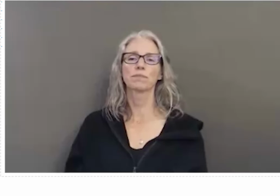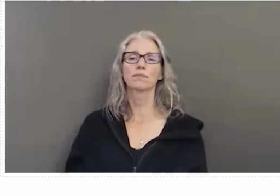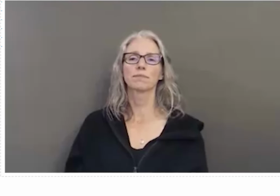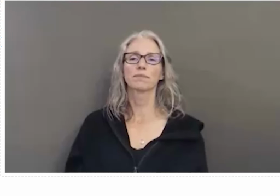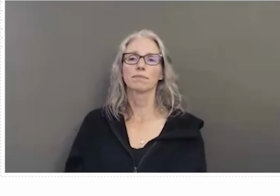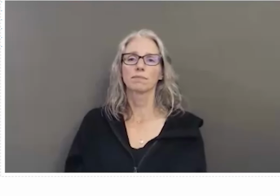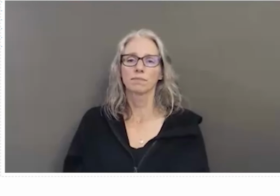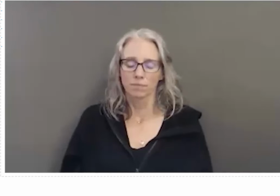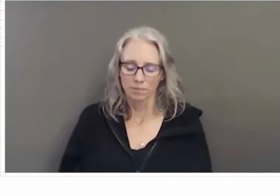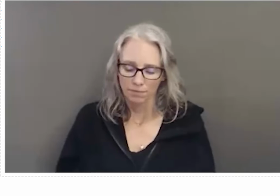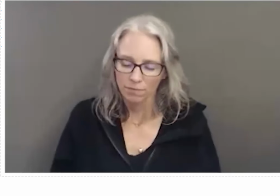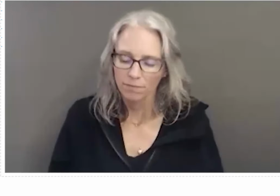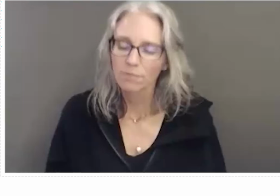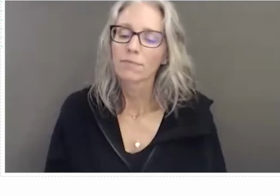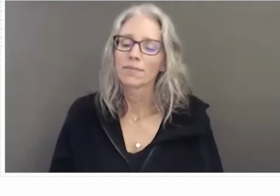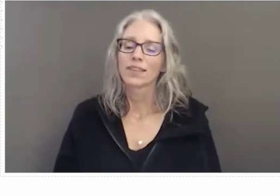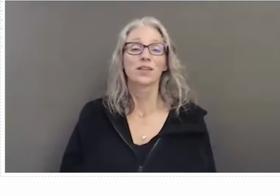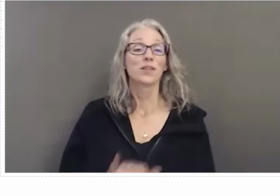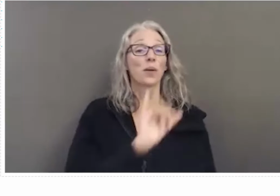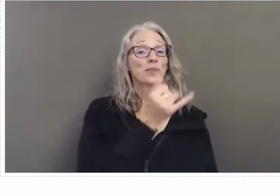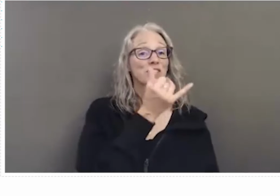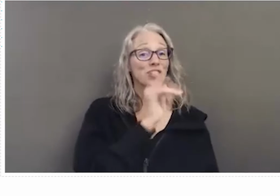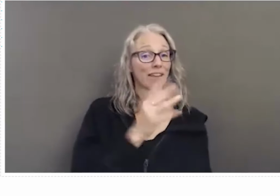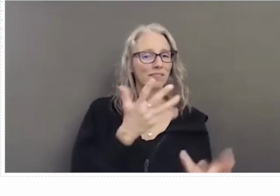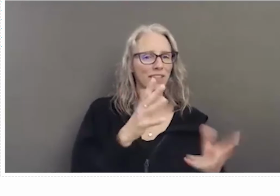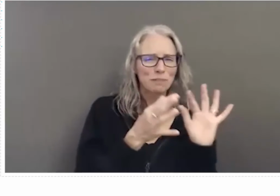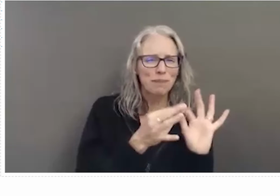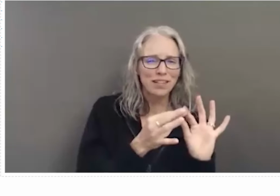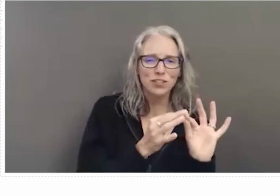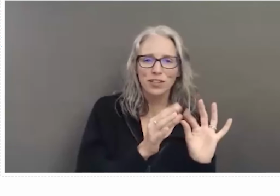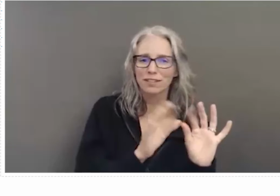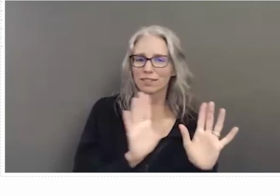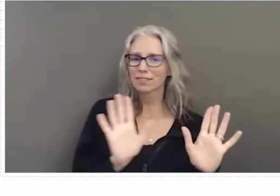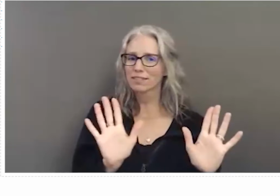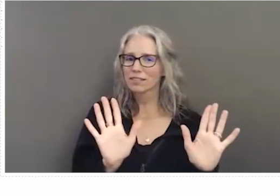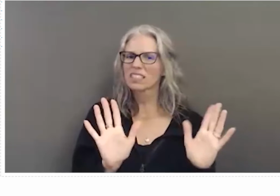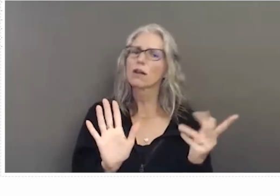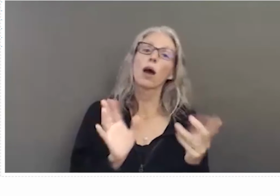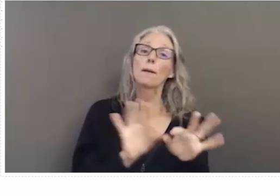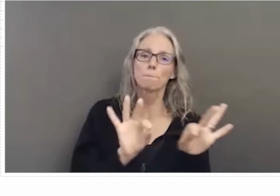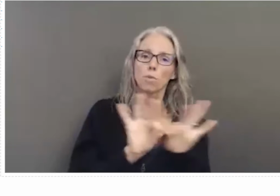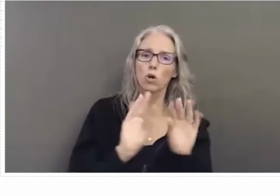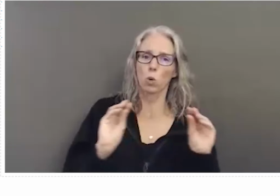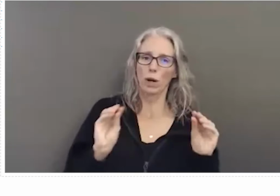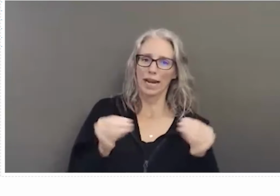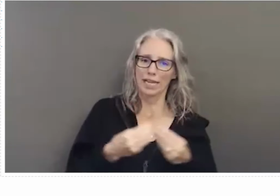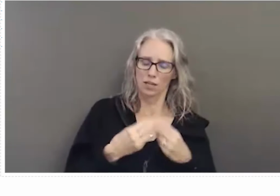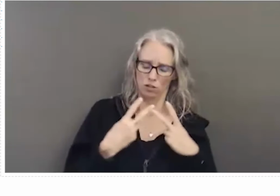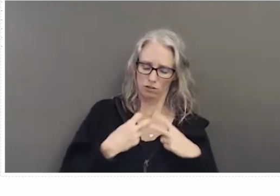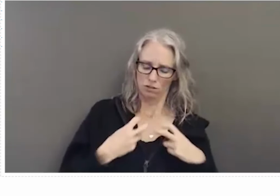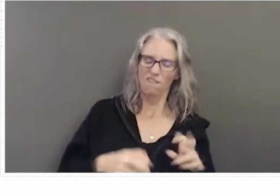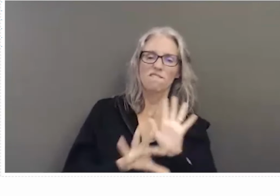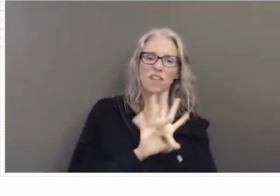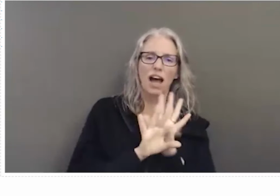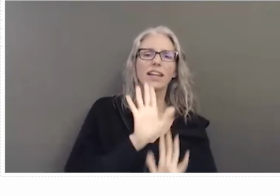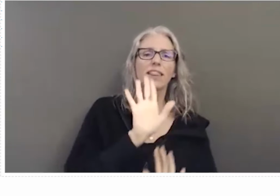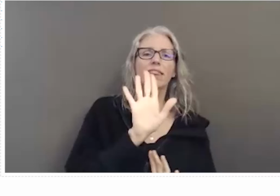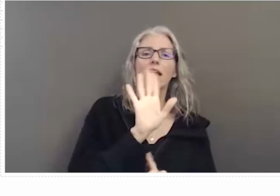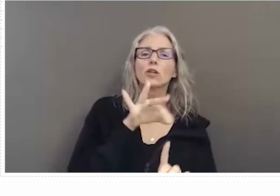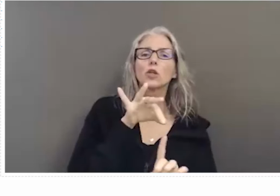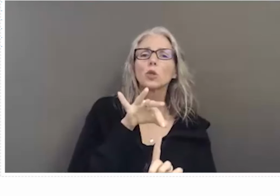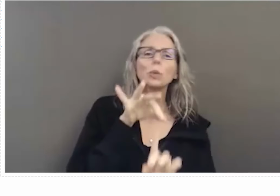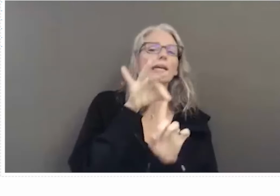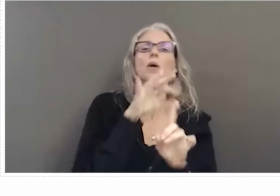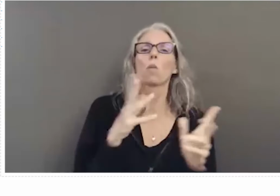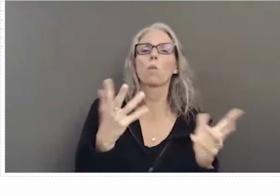value proposition, is there something unique about each of your organizations that you offer